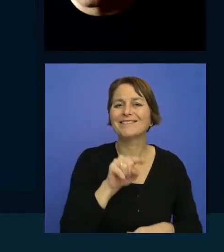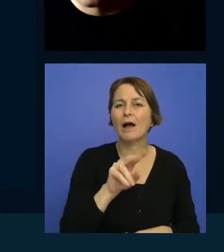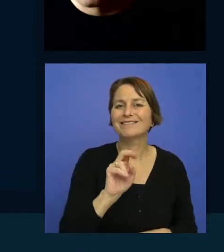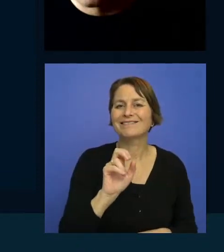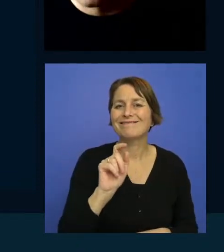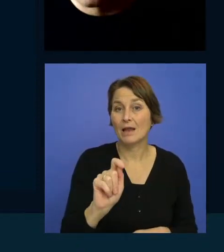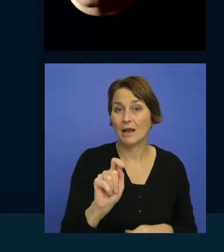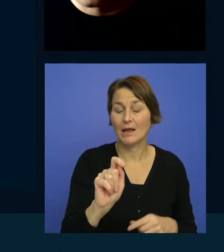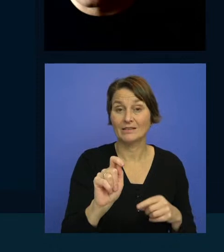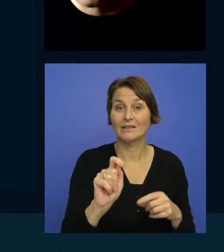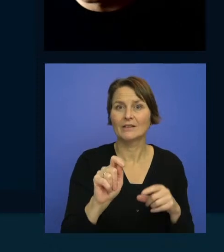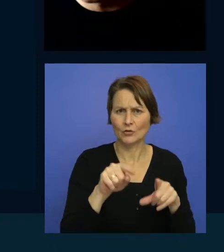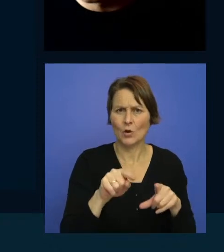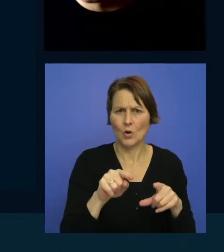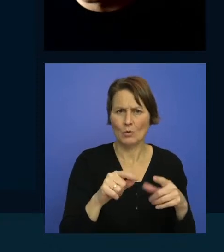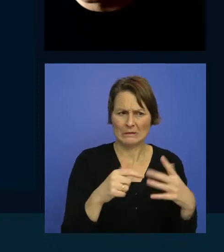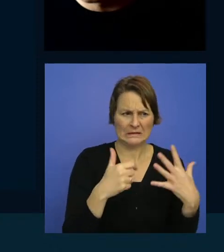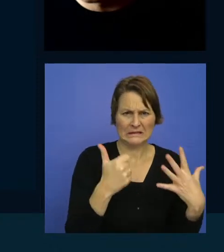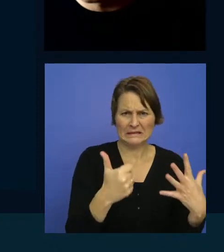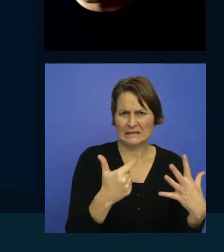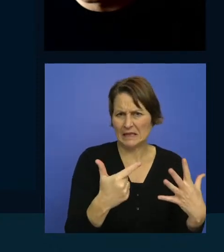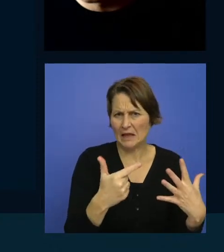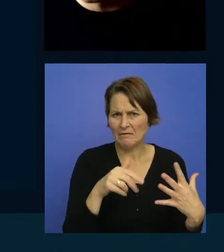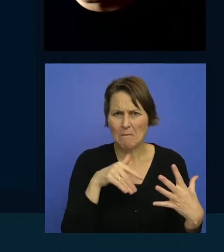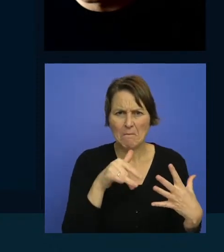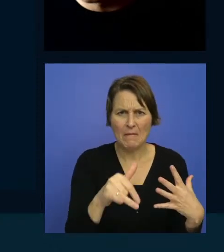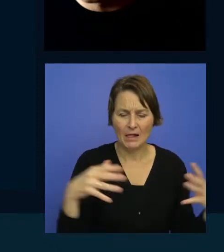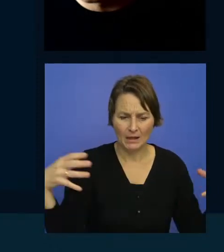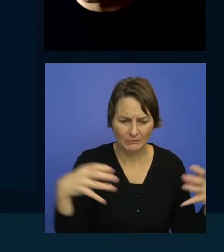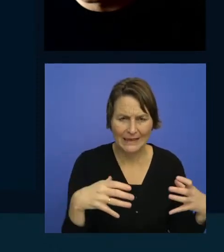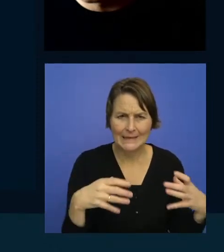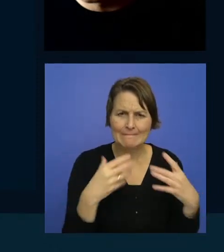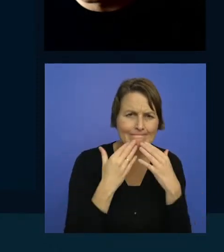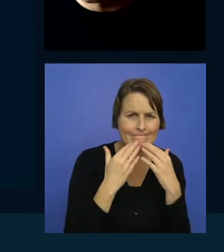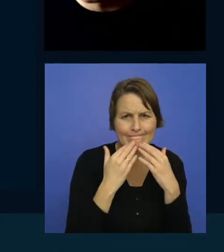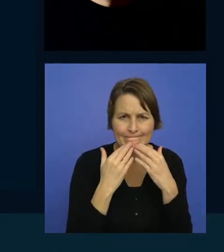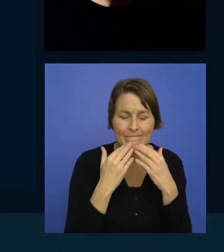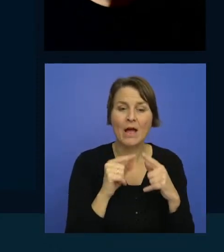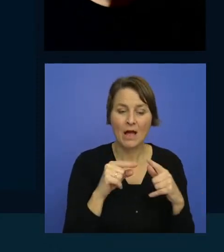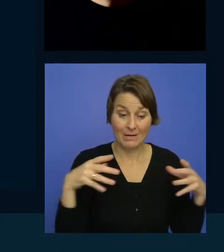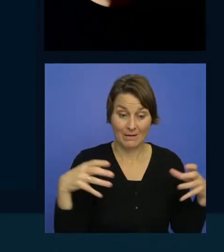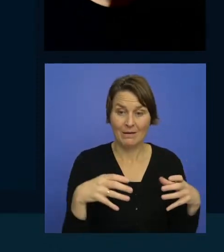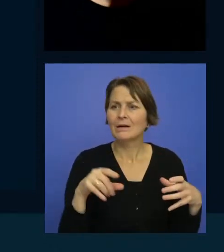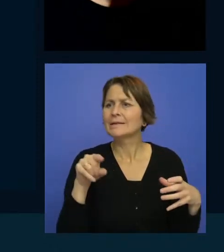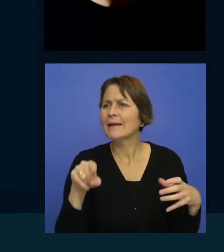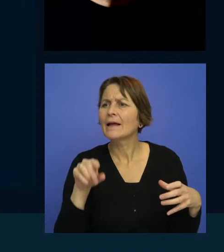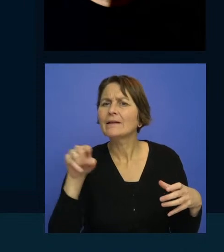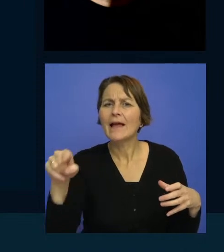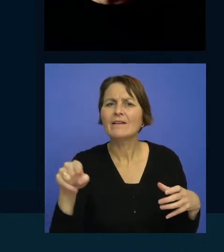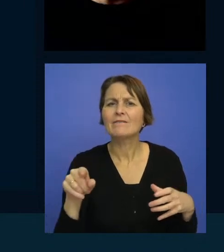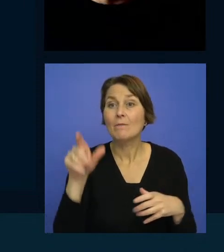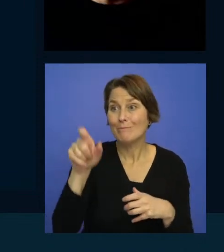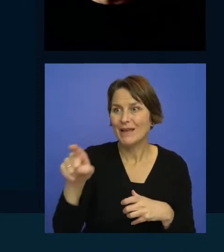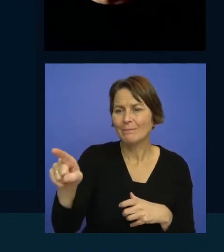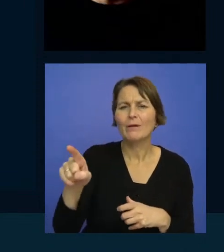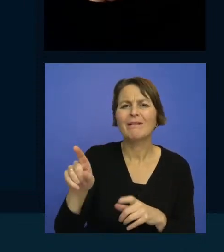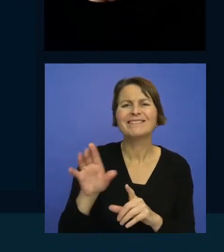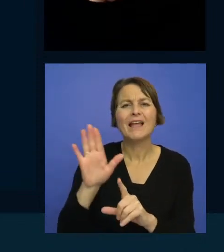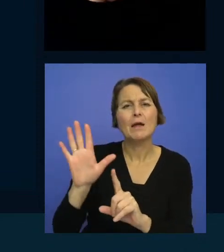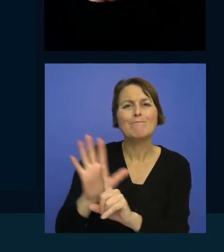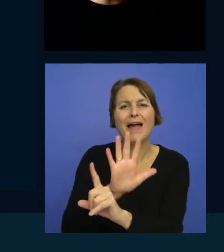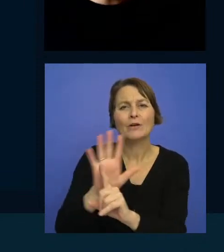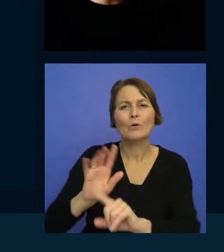pretty healthily. But we saw an opportunity to serve customers who came from the OSS background. So that's one of the reasons why we've invested